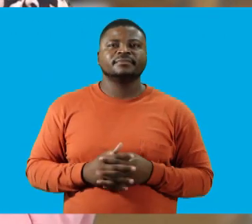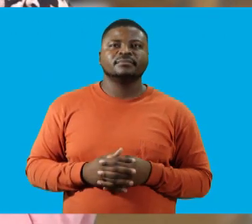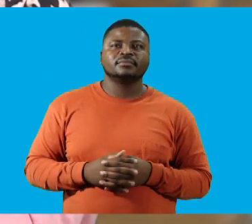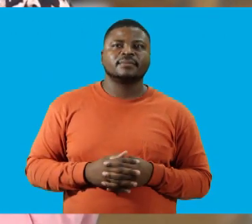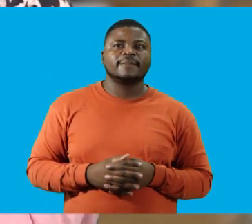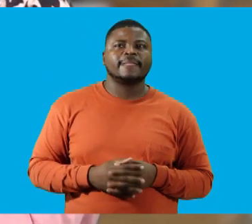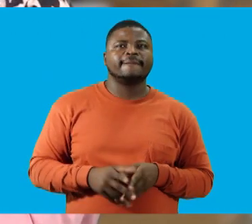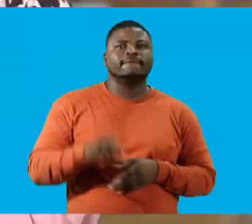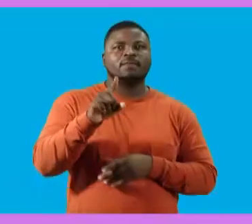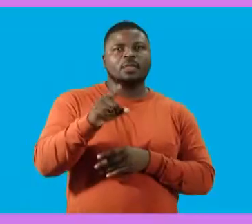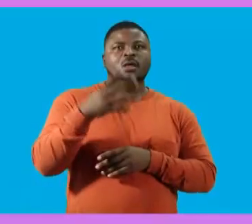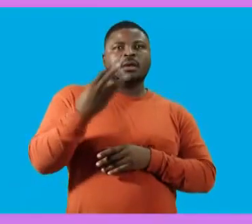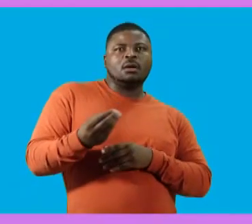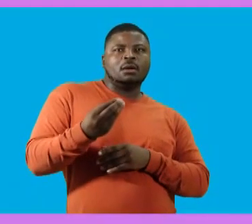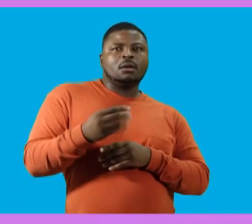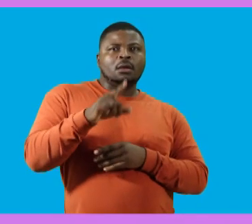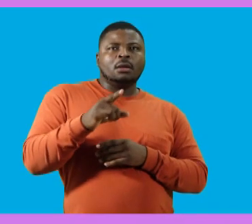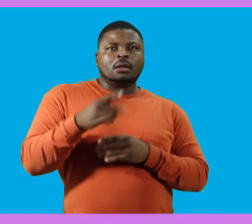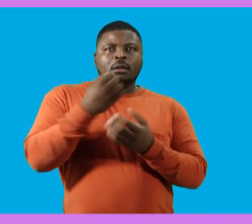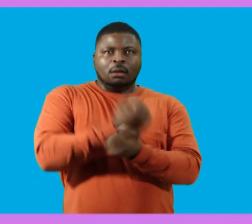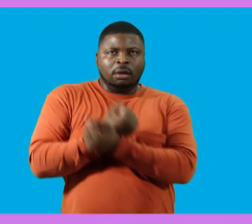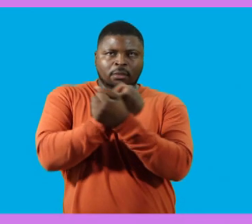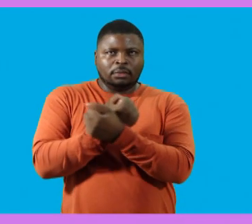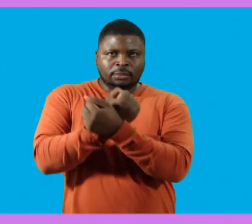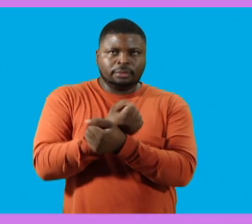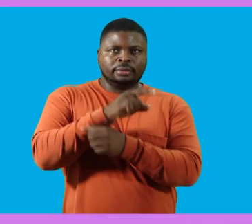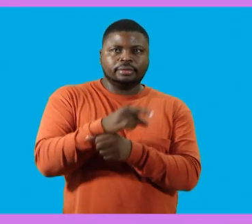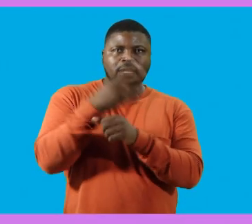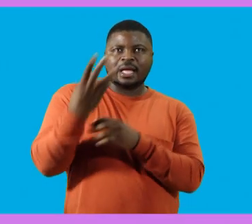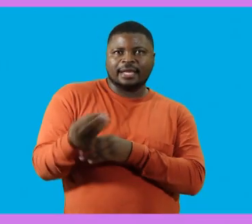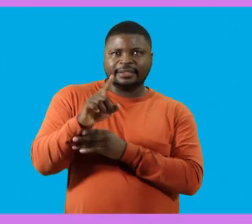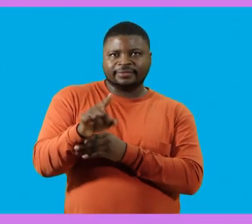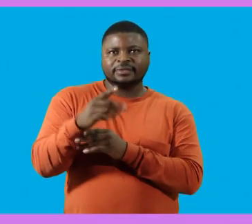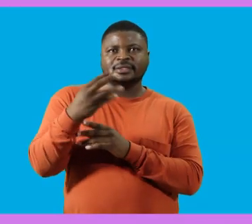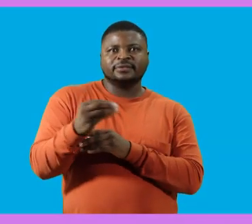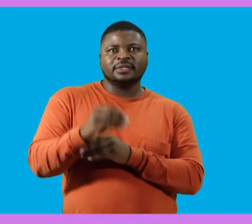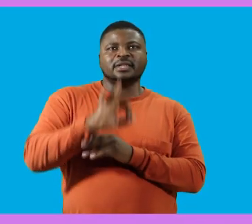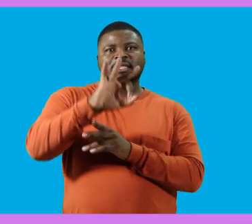A little truck's cargo bin has the following dimensions: